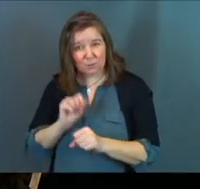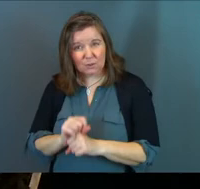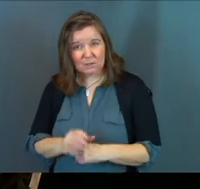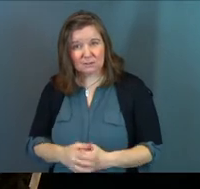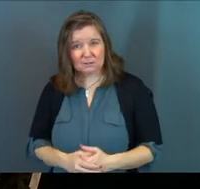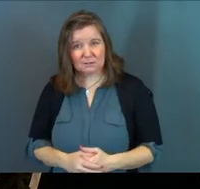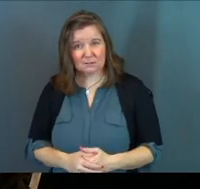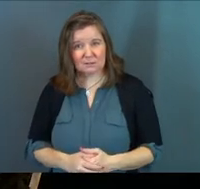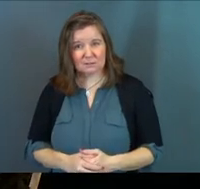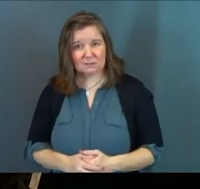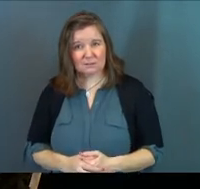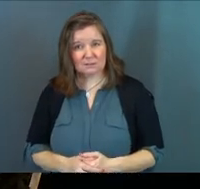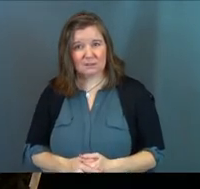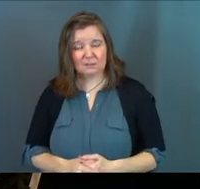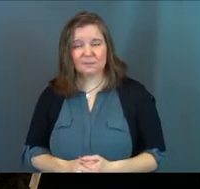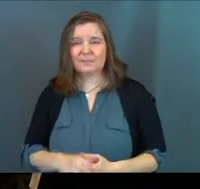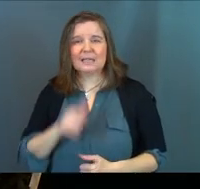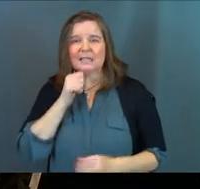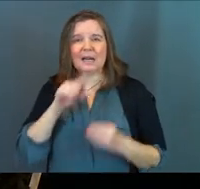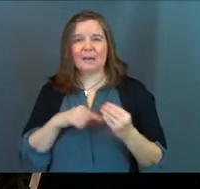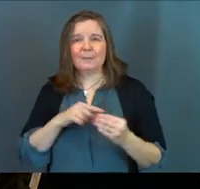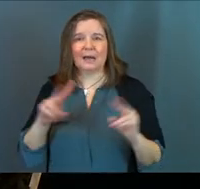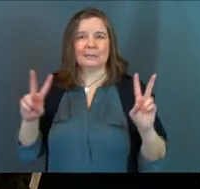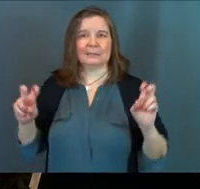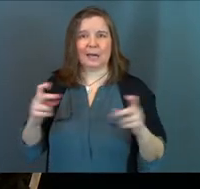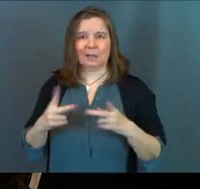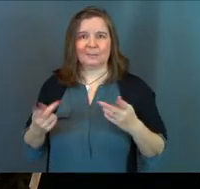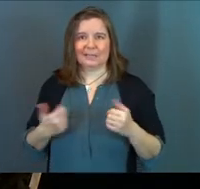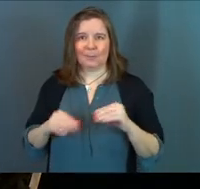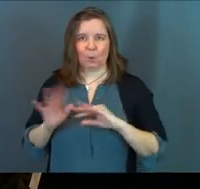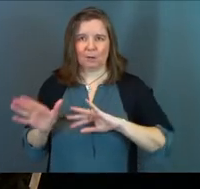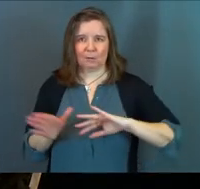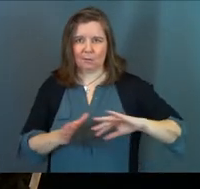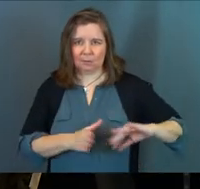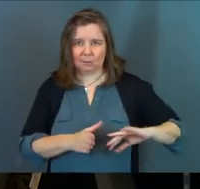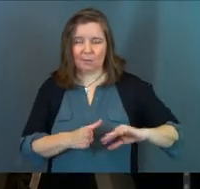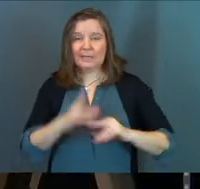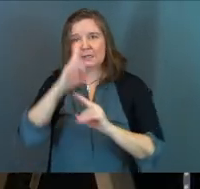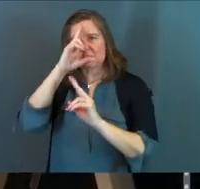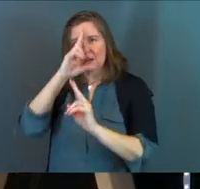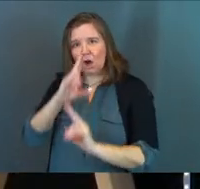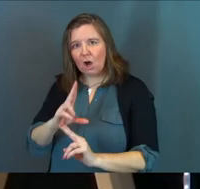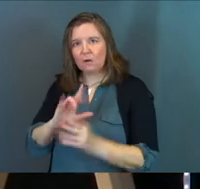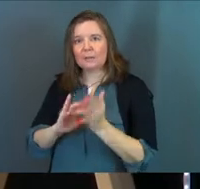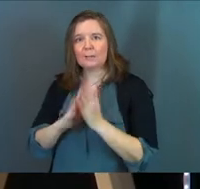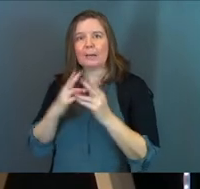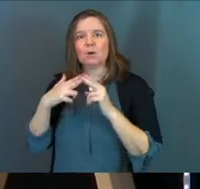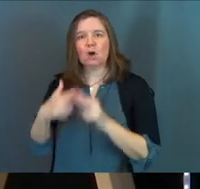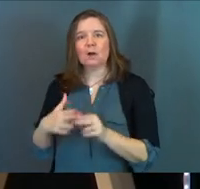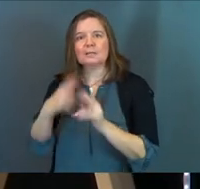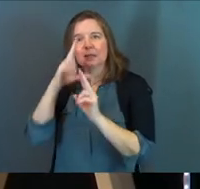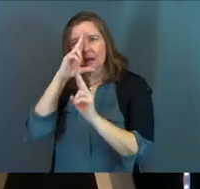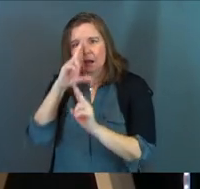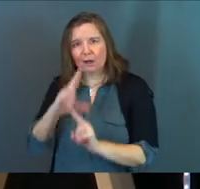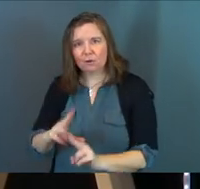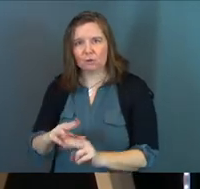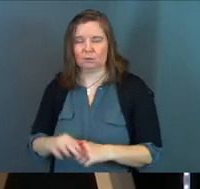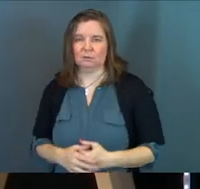works? And it's not about title and position anymore. It's honor. The Bible calls it honor.